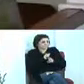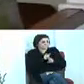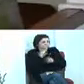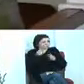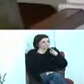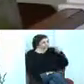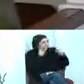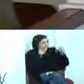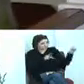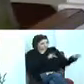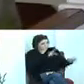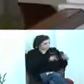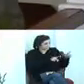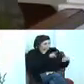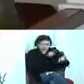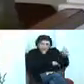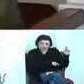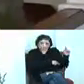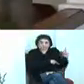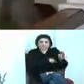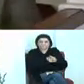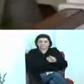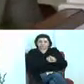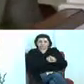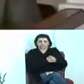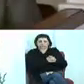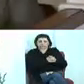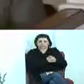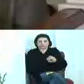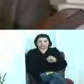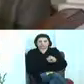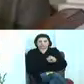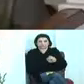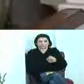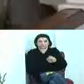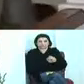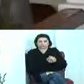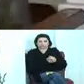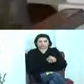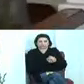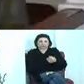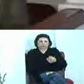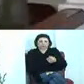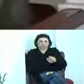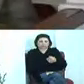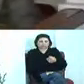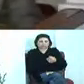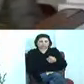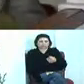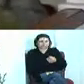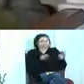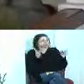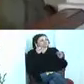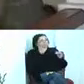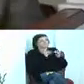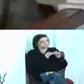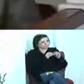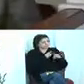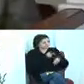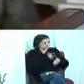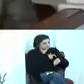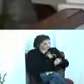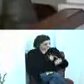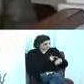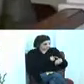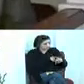there. Now, let's listen to our text one more time, at least these verses,